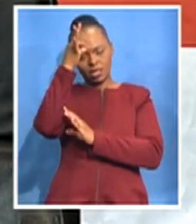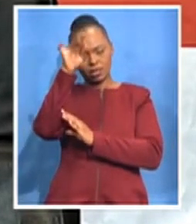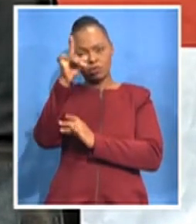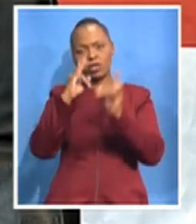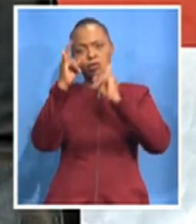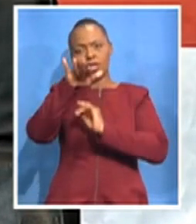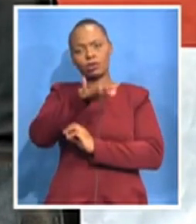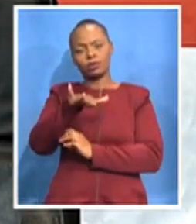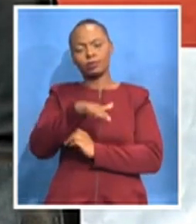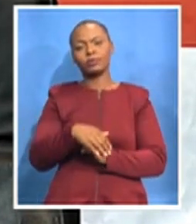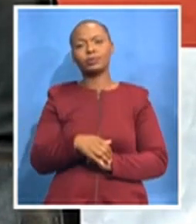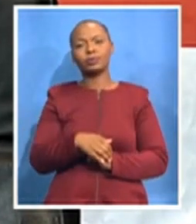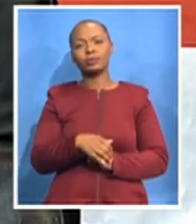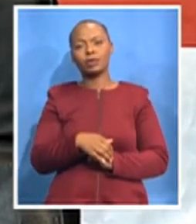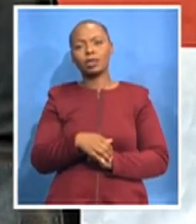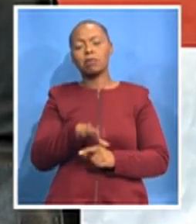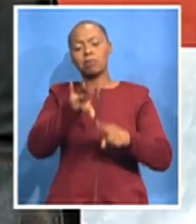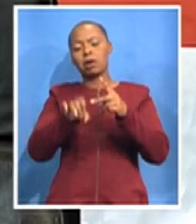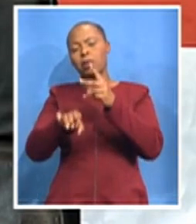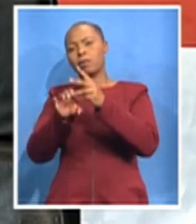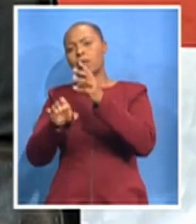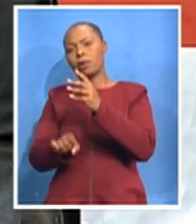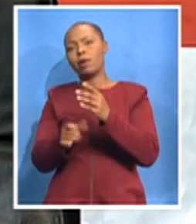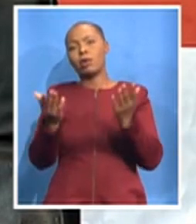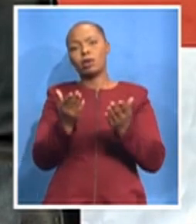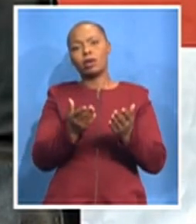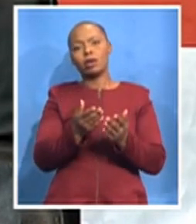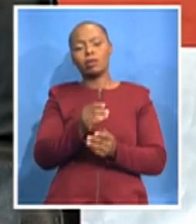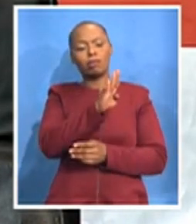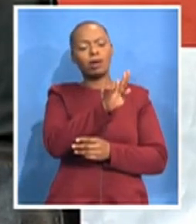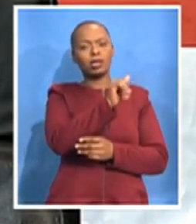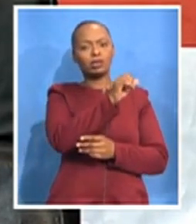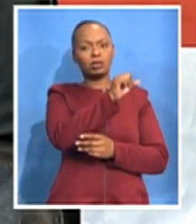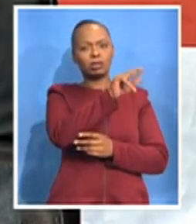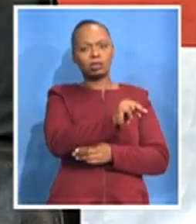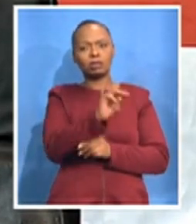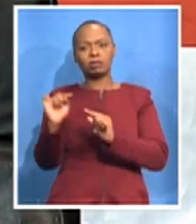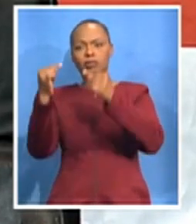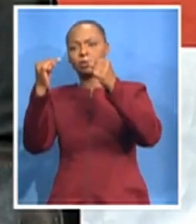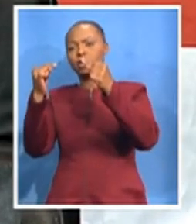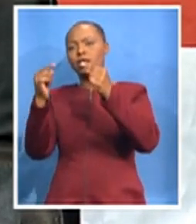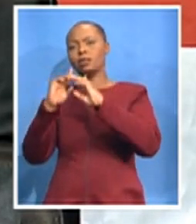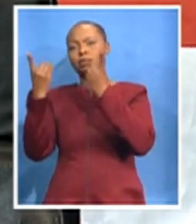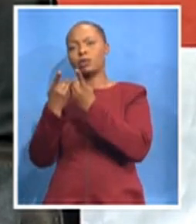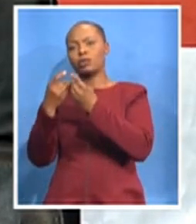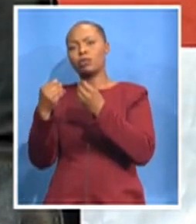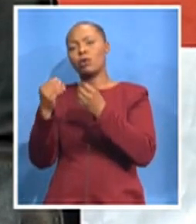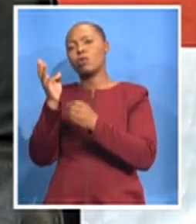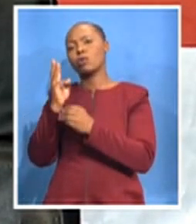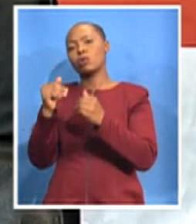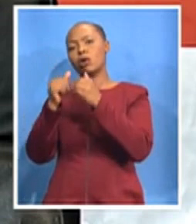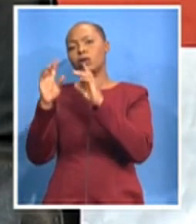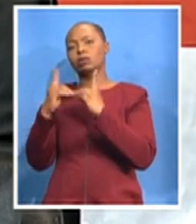It's the Basson versus the Department of Human Settlements, Water and Sanitation, which is report number 14